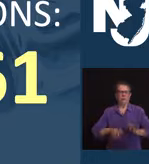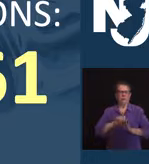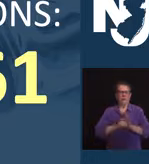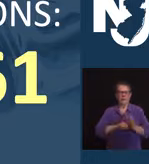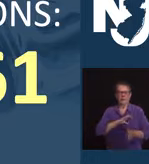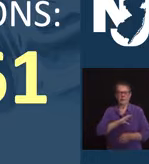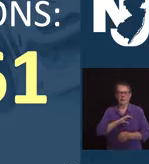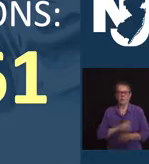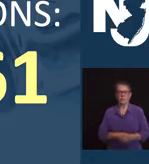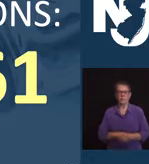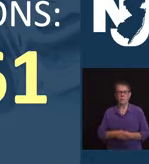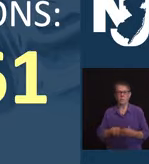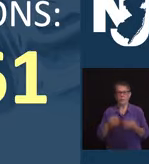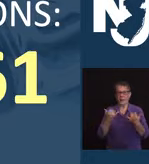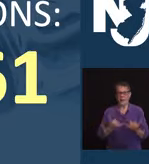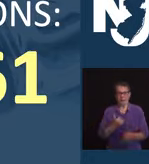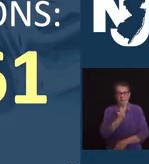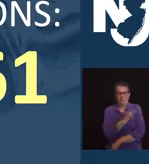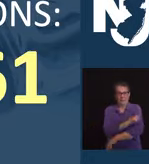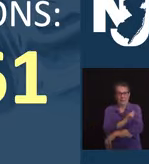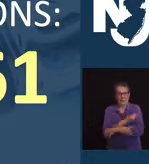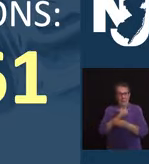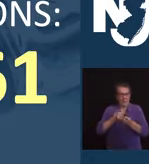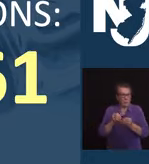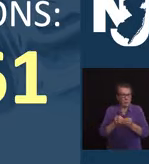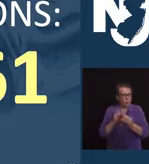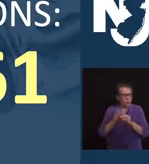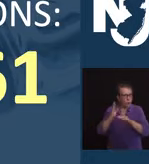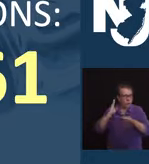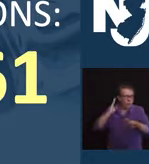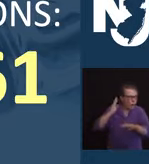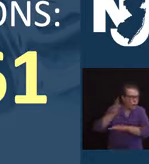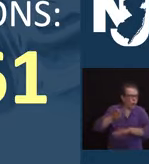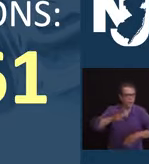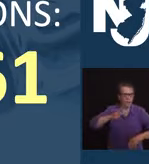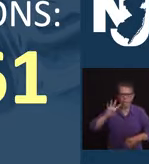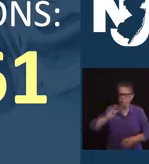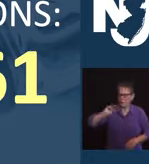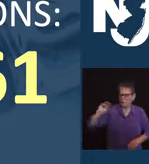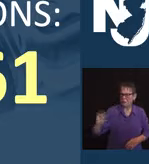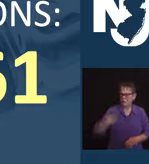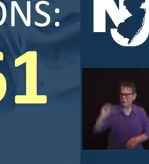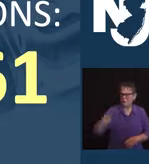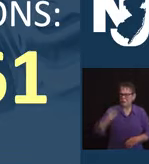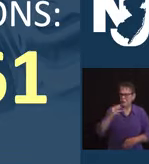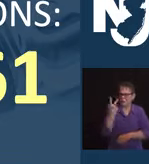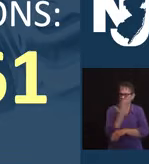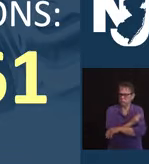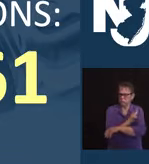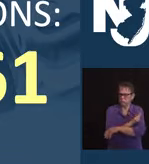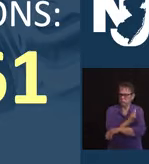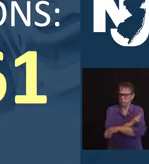4 millionth dose having been administered, and our dashboard is currently showing a total, Judy, of